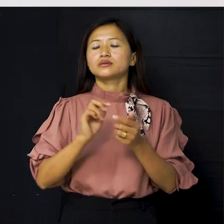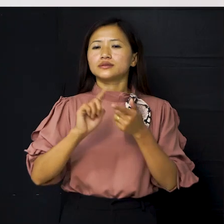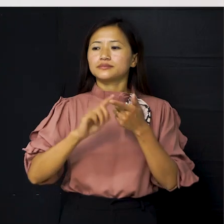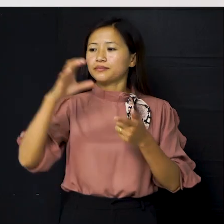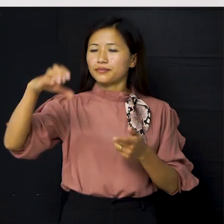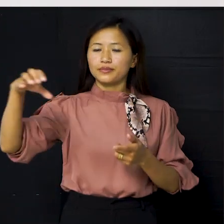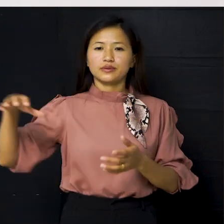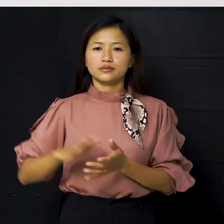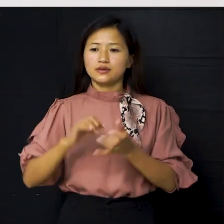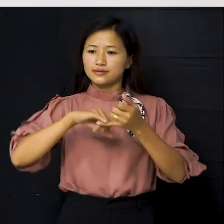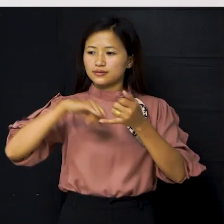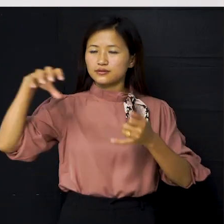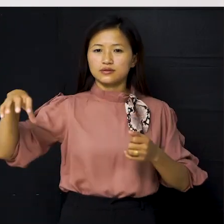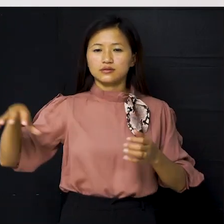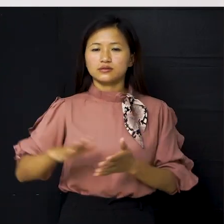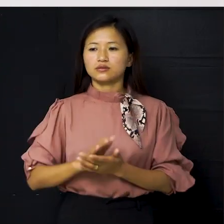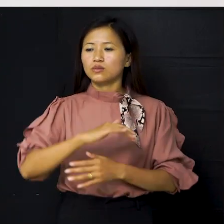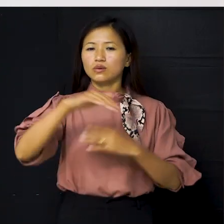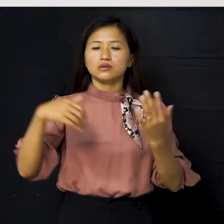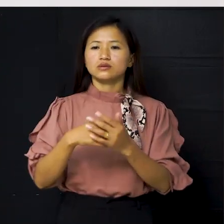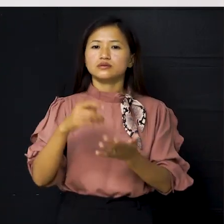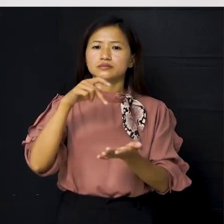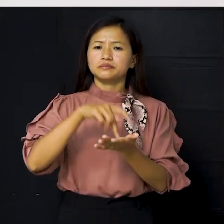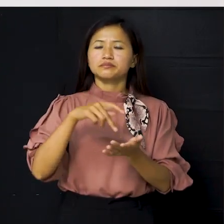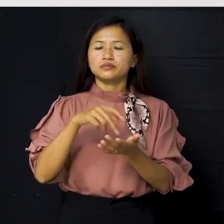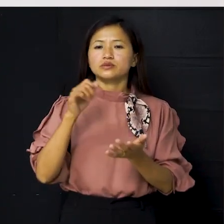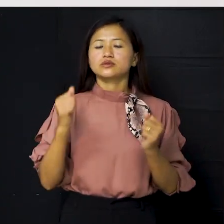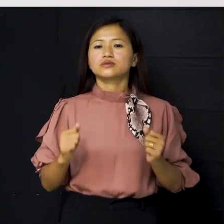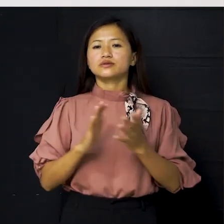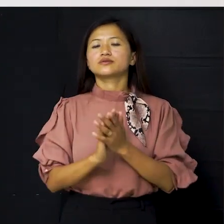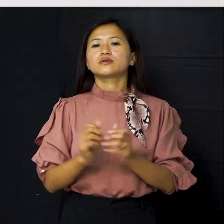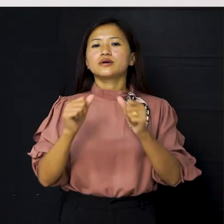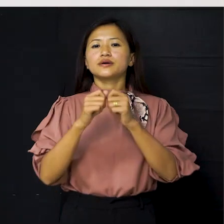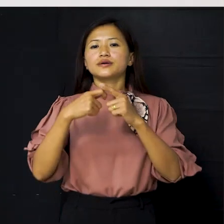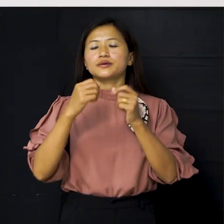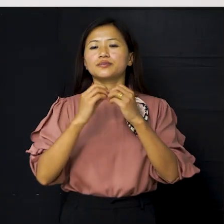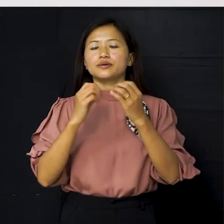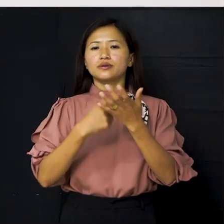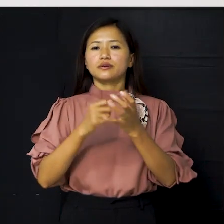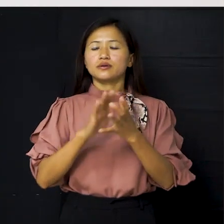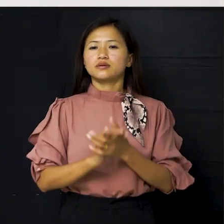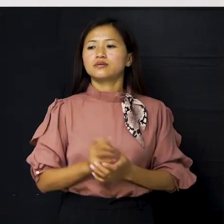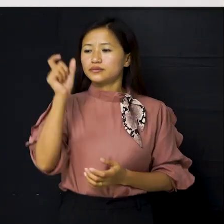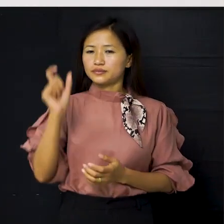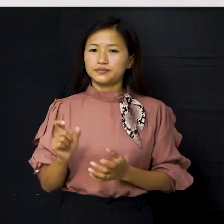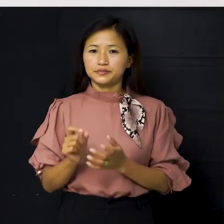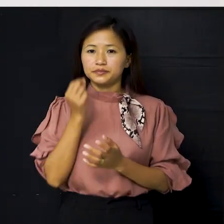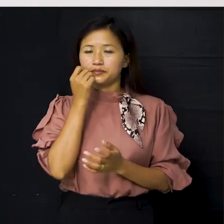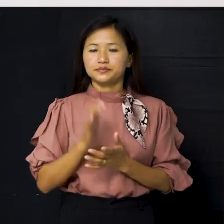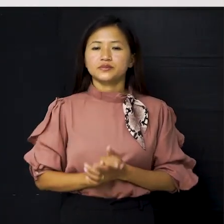the states and all the possessions of his father, Akbar, all right? Now, under